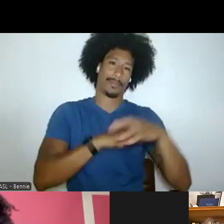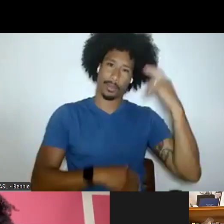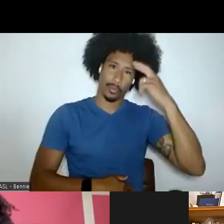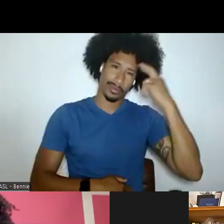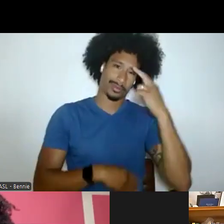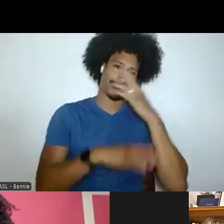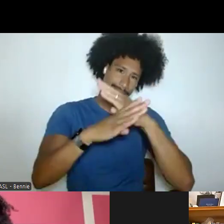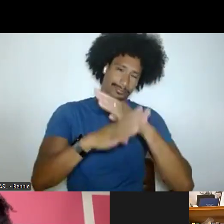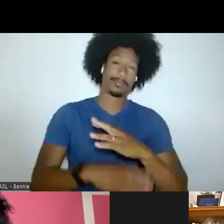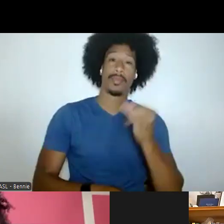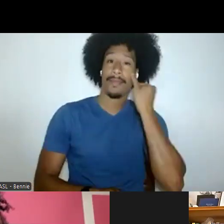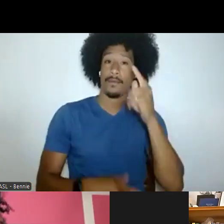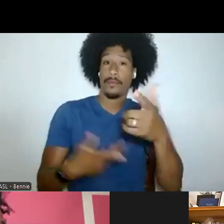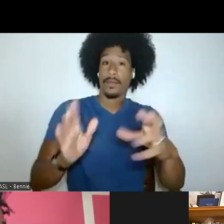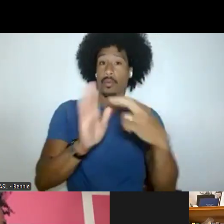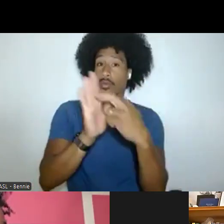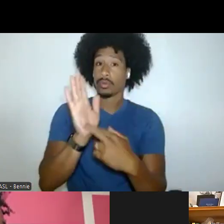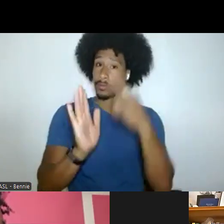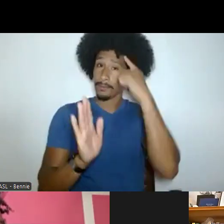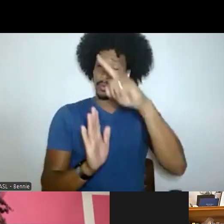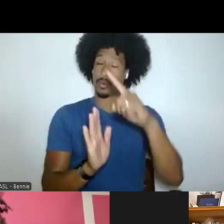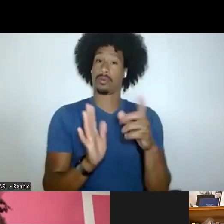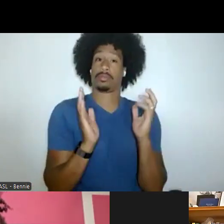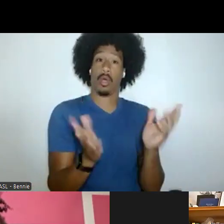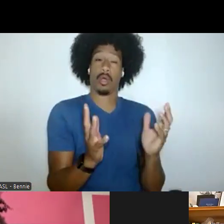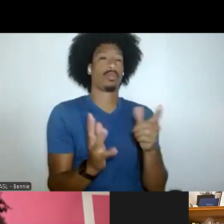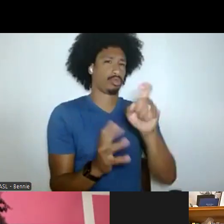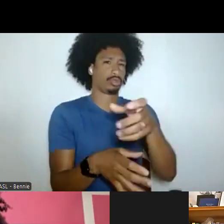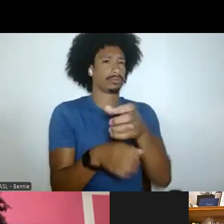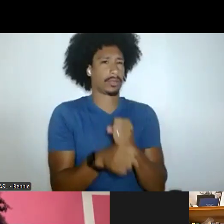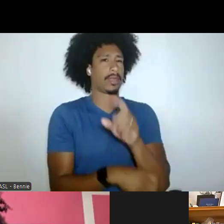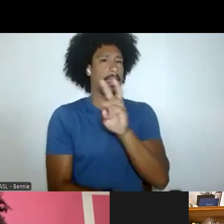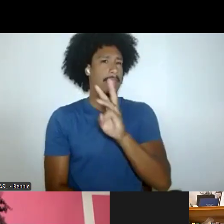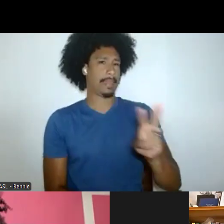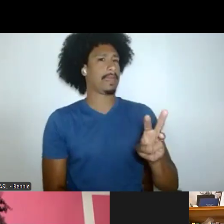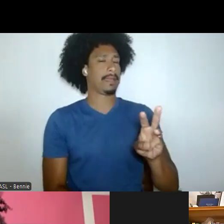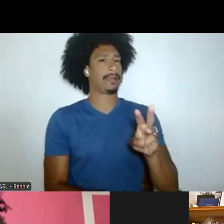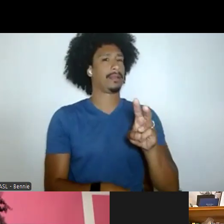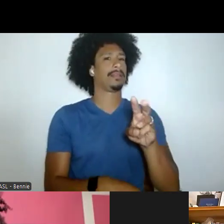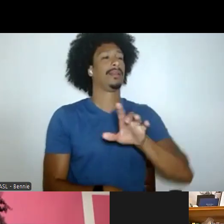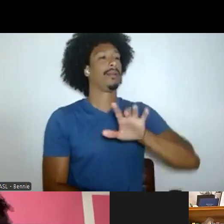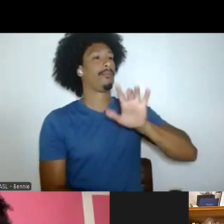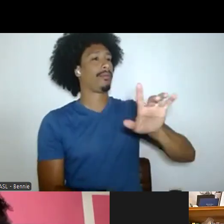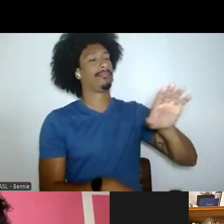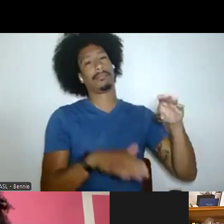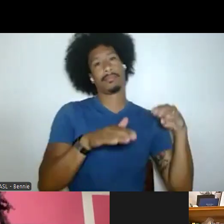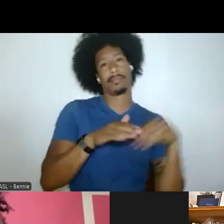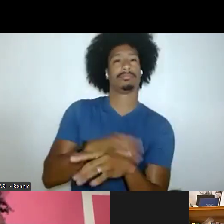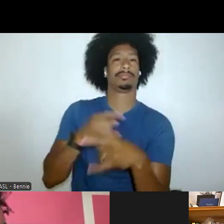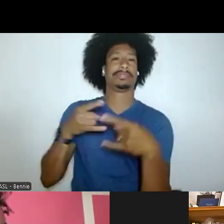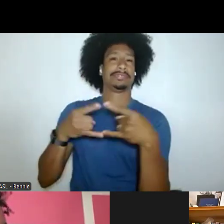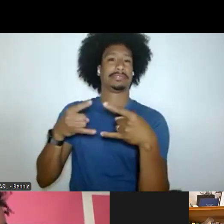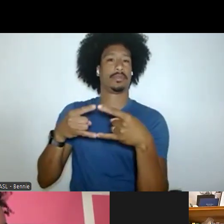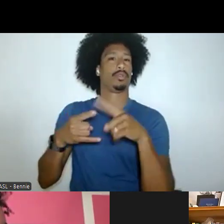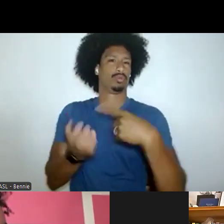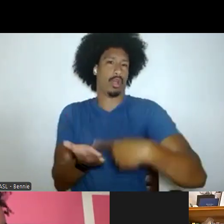registered for the talk, you should get a link to join the Discord server where there's a dedicated channel for discussing the lecture. So